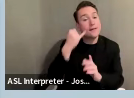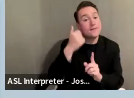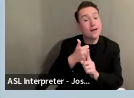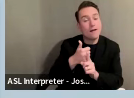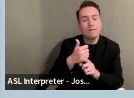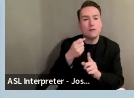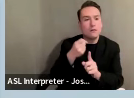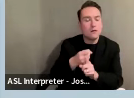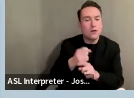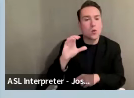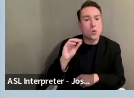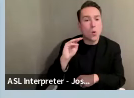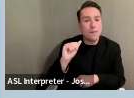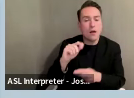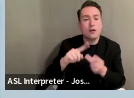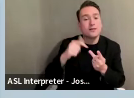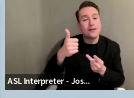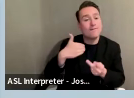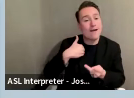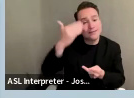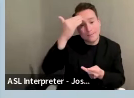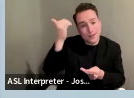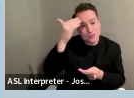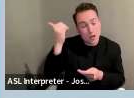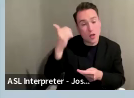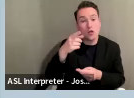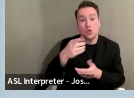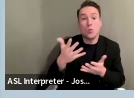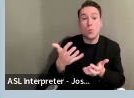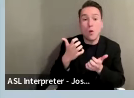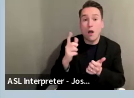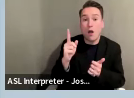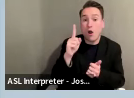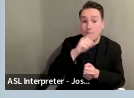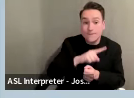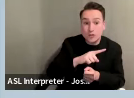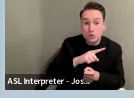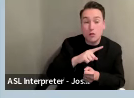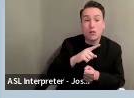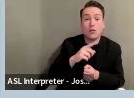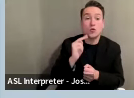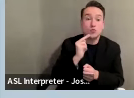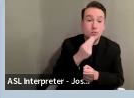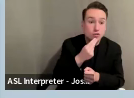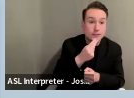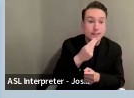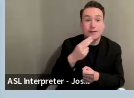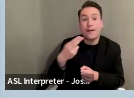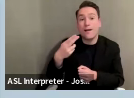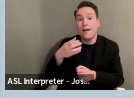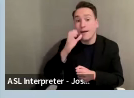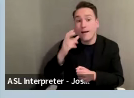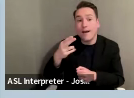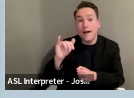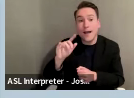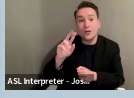had dementia, do you want artificial nutrition and hydration, or do you not? If you think about it now, it